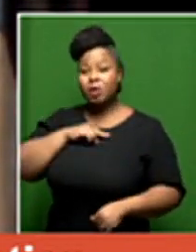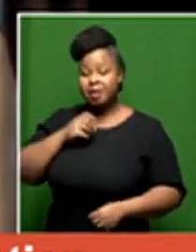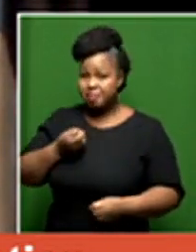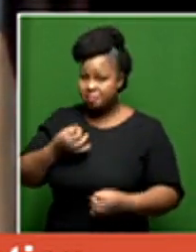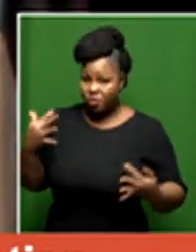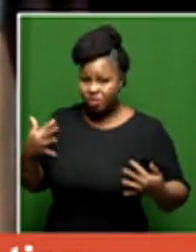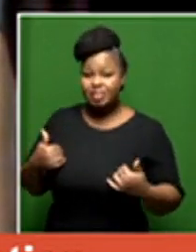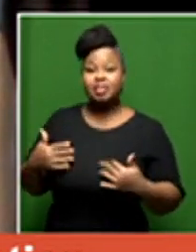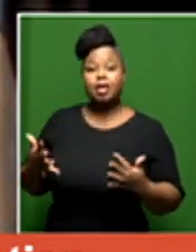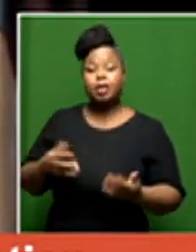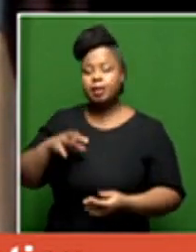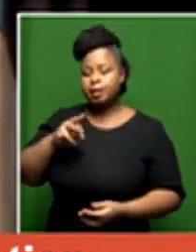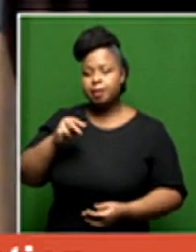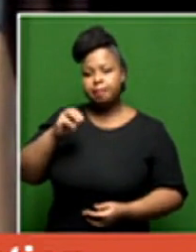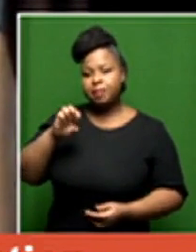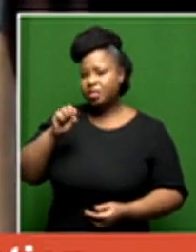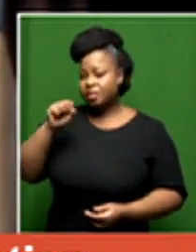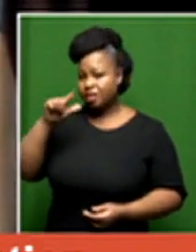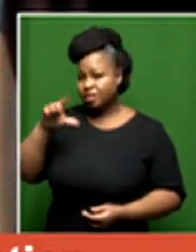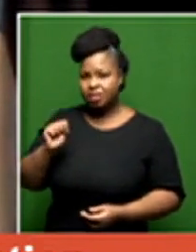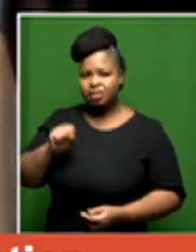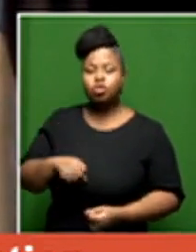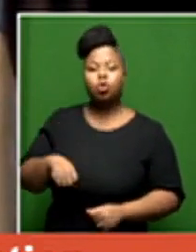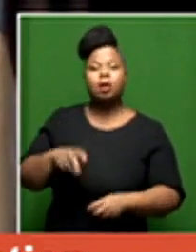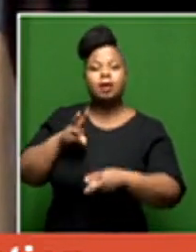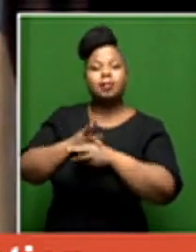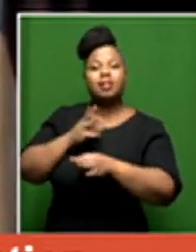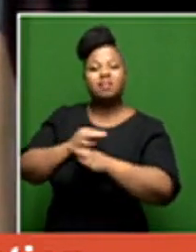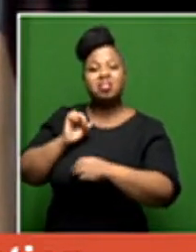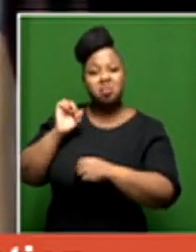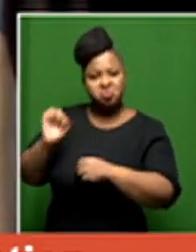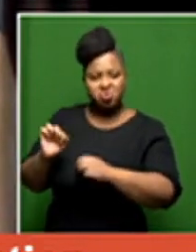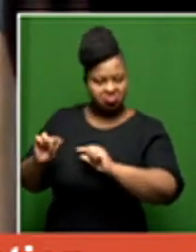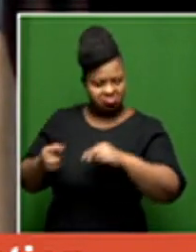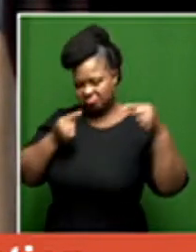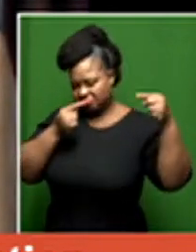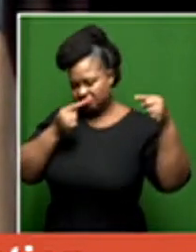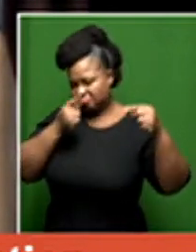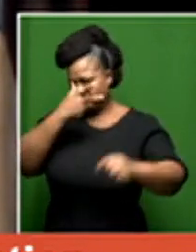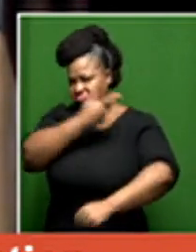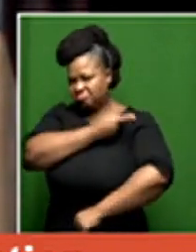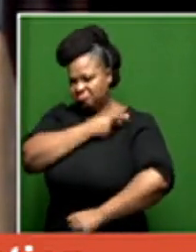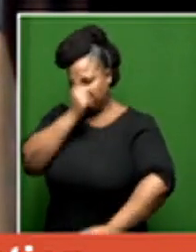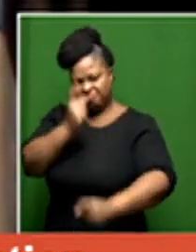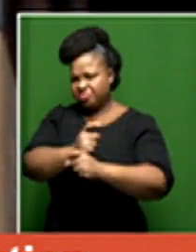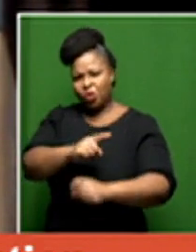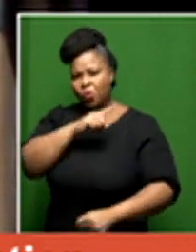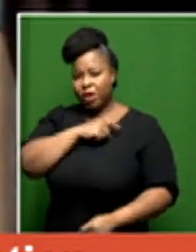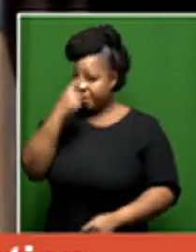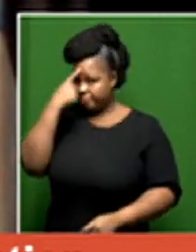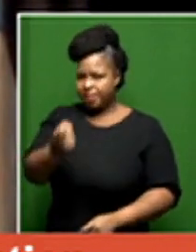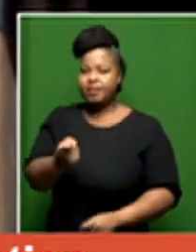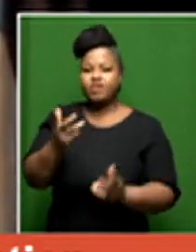cases of measles were children whose parents were against vaccinations because of